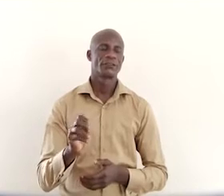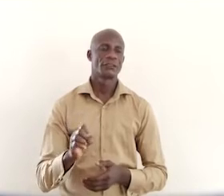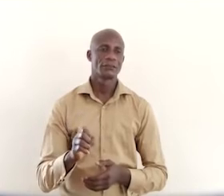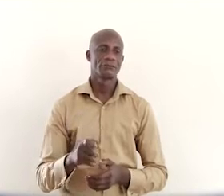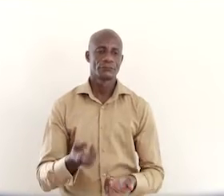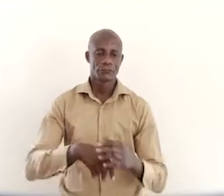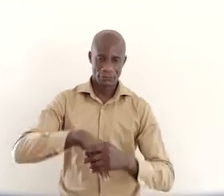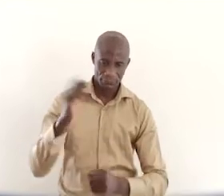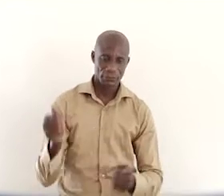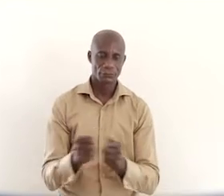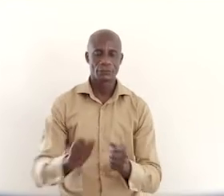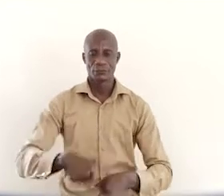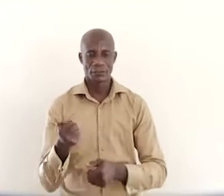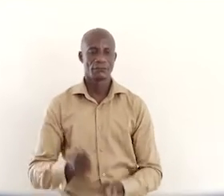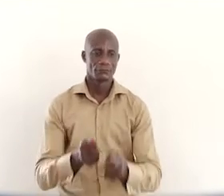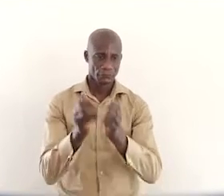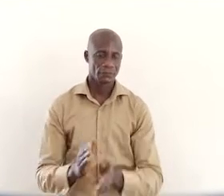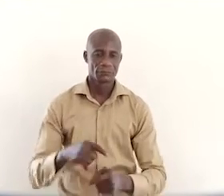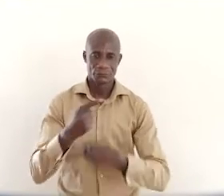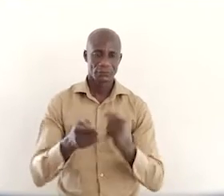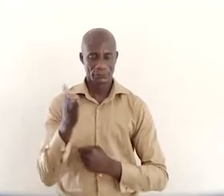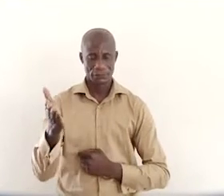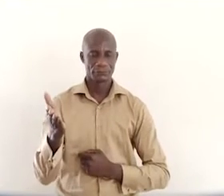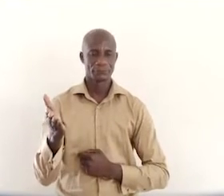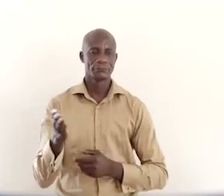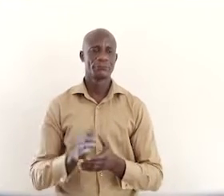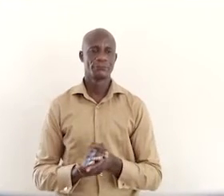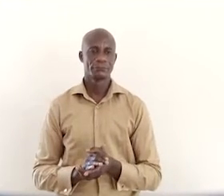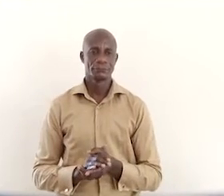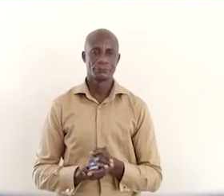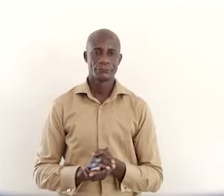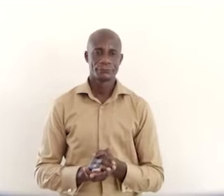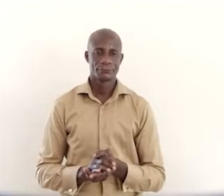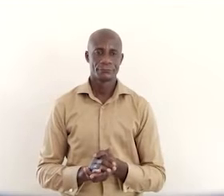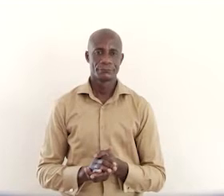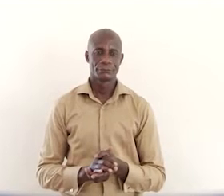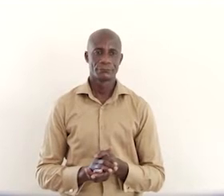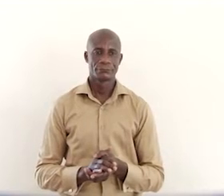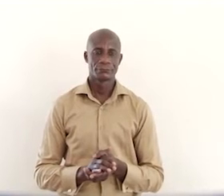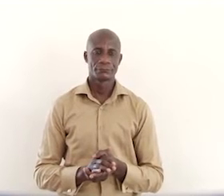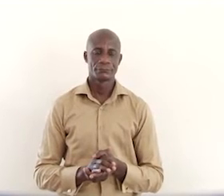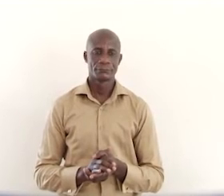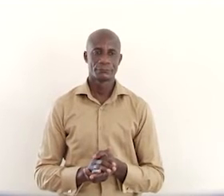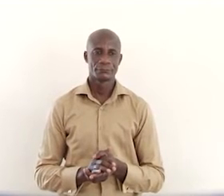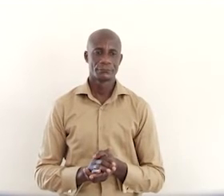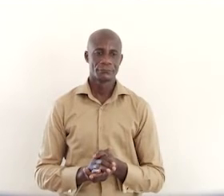Peter then came out with the other disciple, and they went towards the tomb.